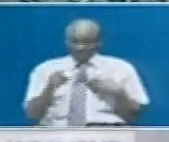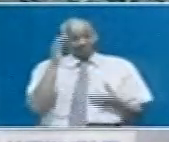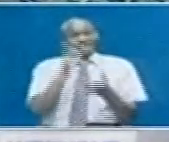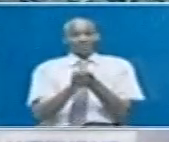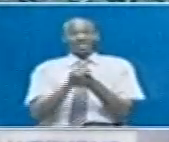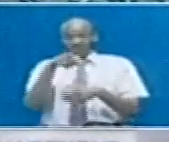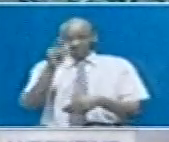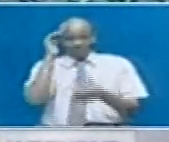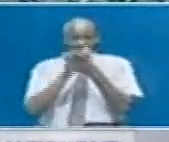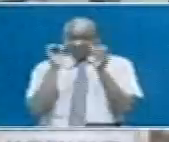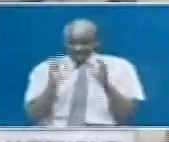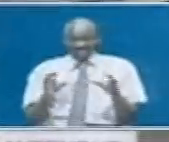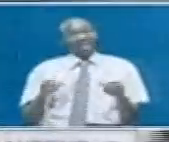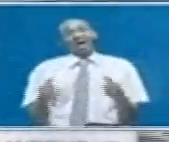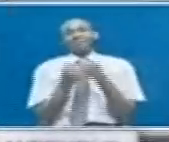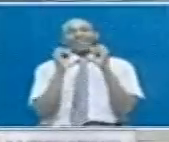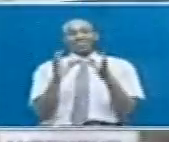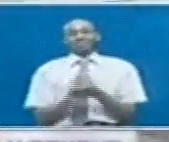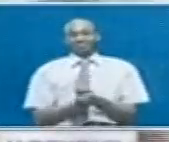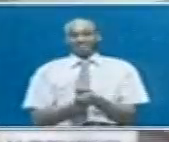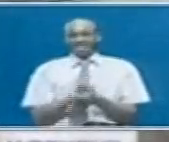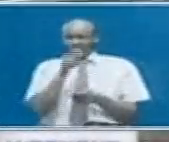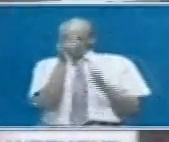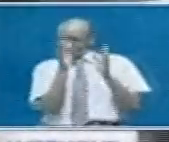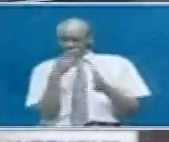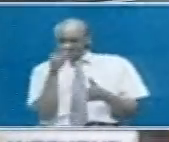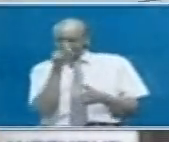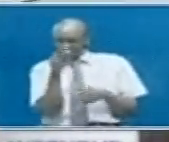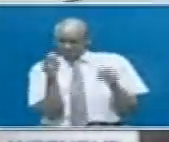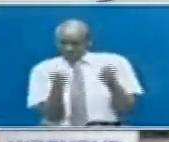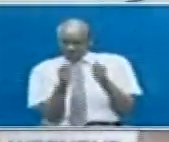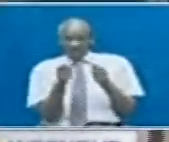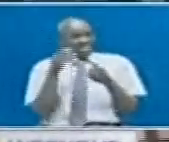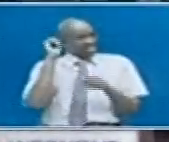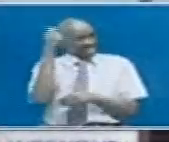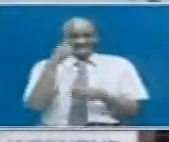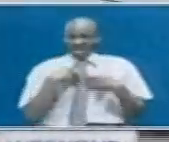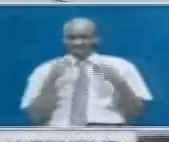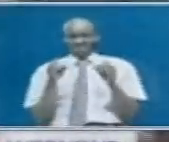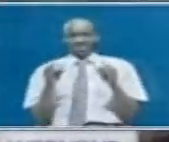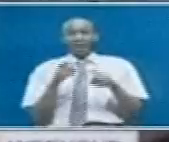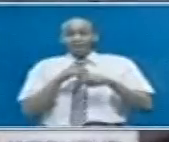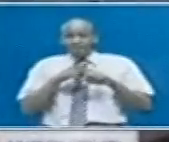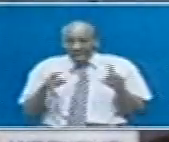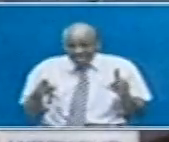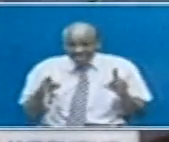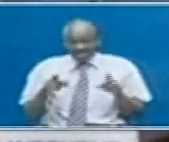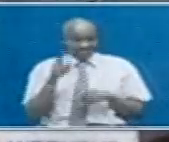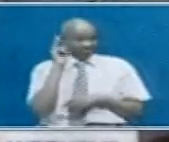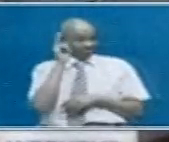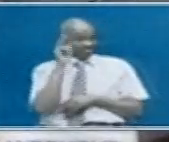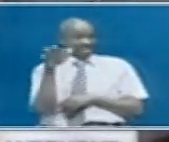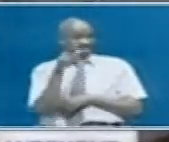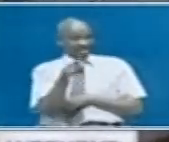if you don't, they don't work for you. Ken says this kind of witchcraft does not exist in Kenya, while in the case of the Gusiiland,